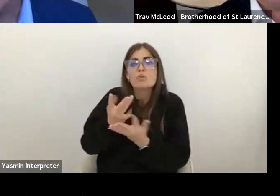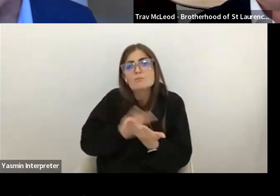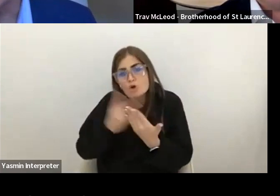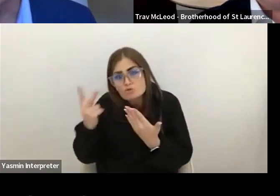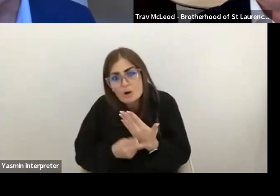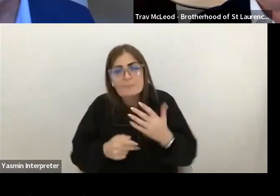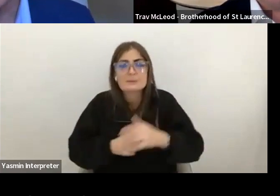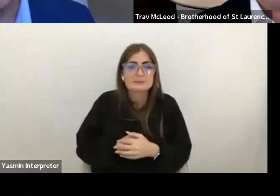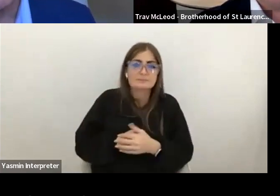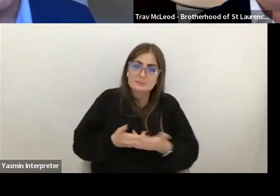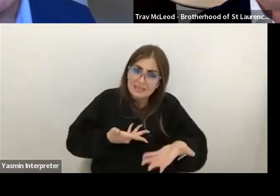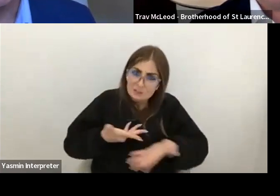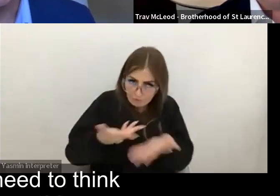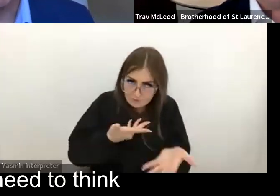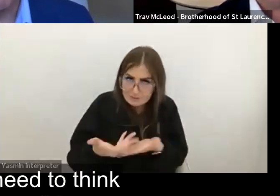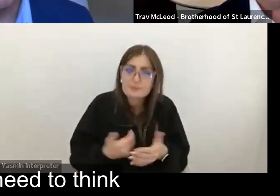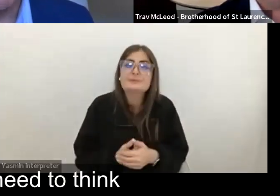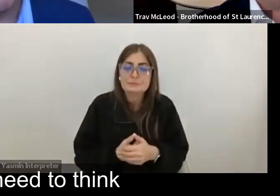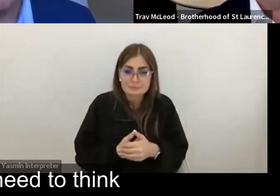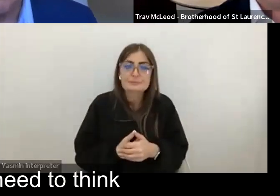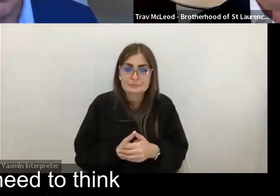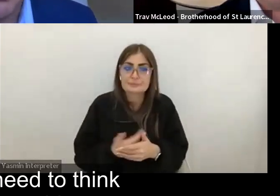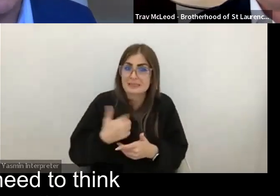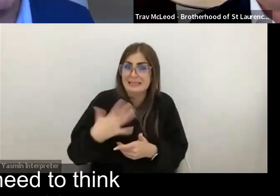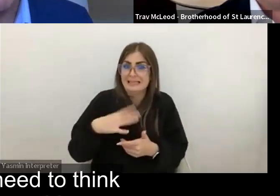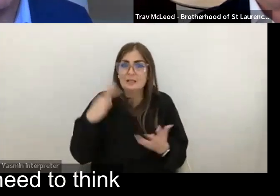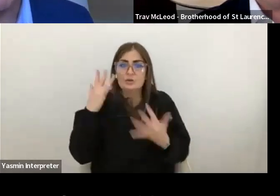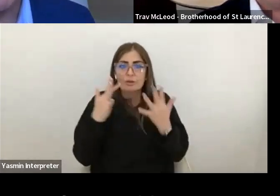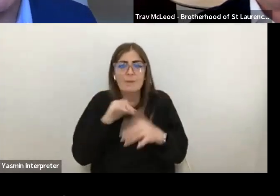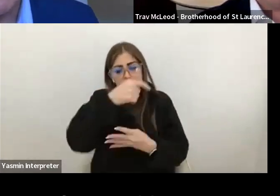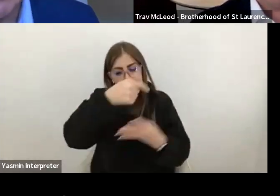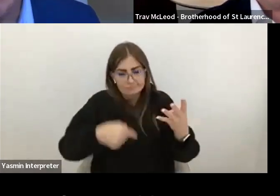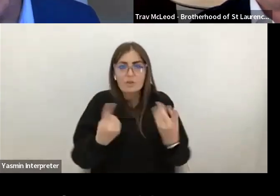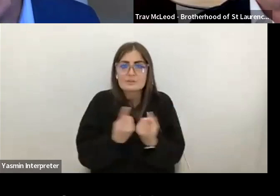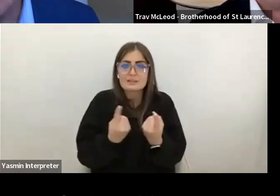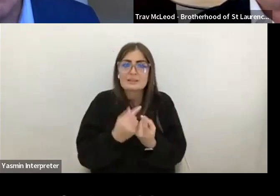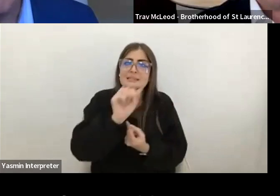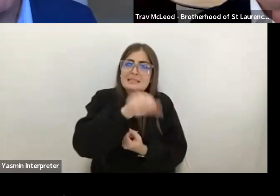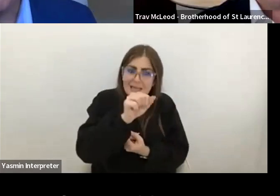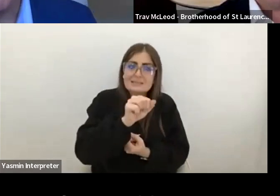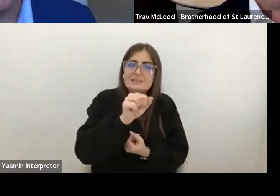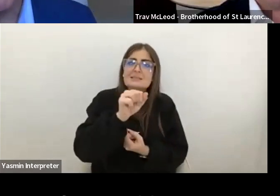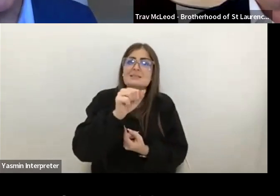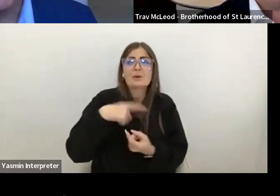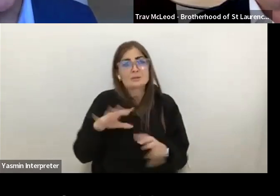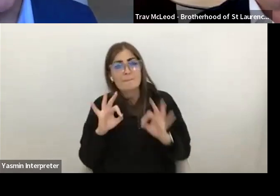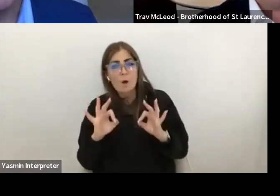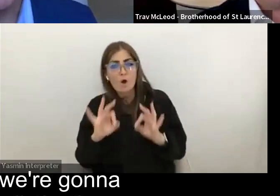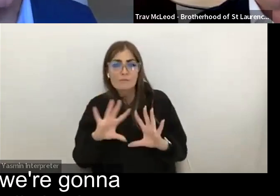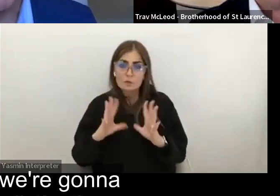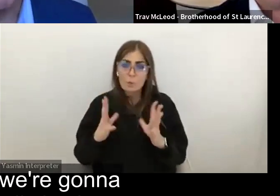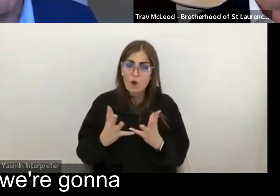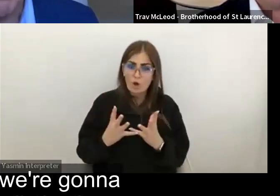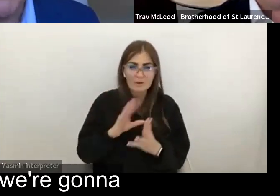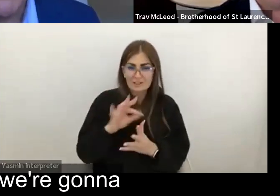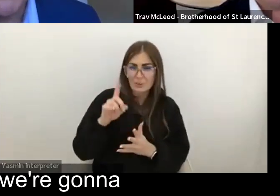and services. And we do need to think through those things, because even in a perfect world, I